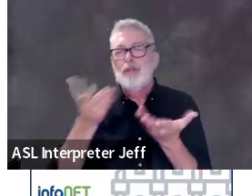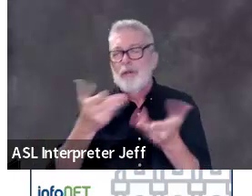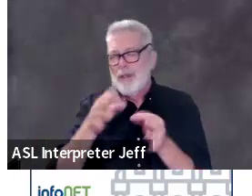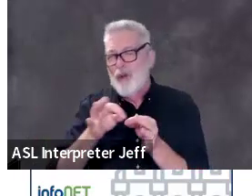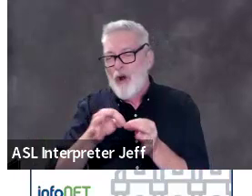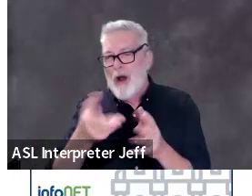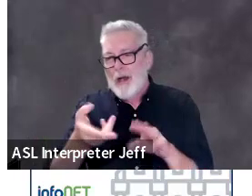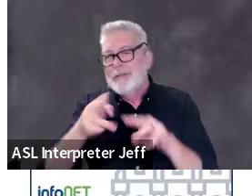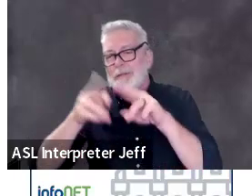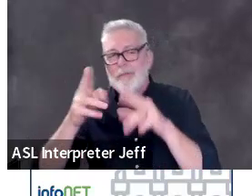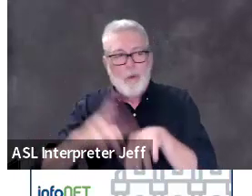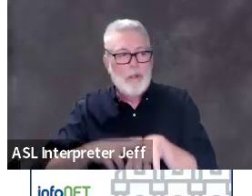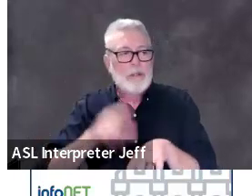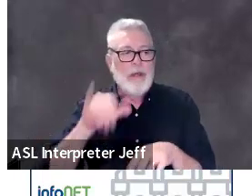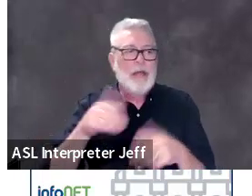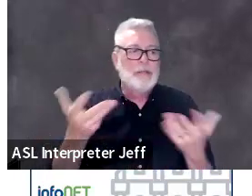That's just kind of